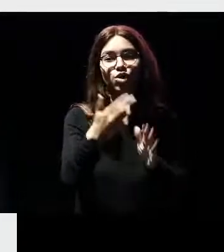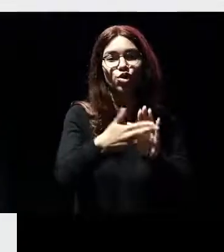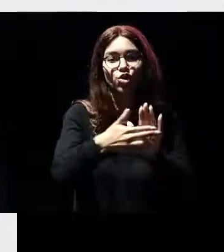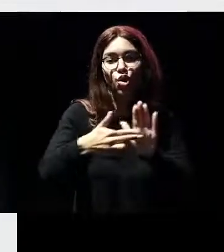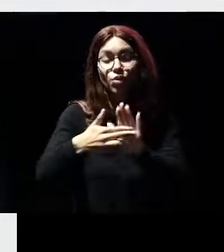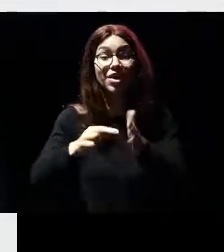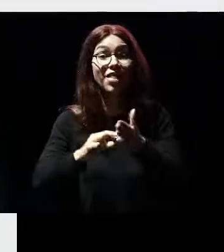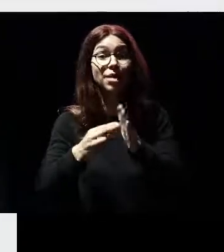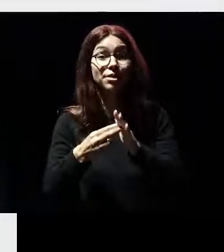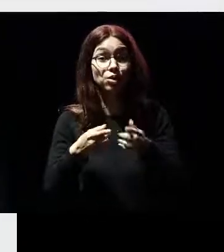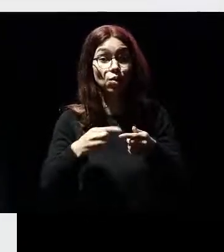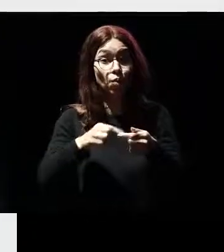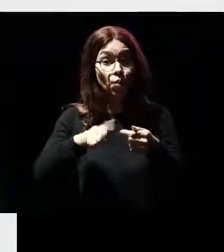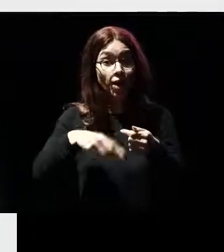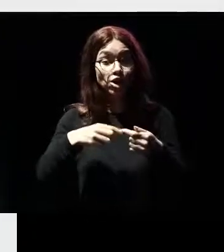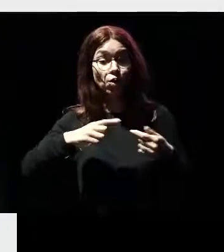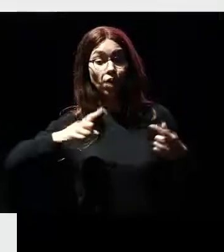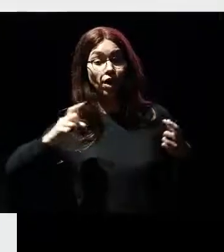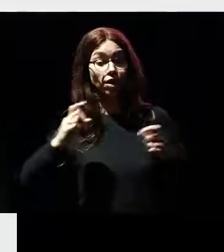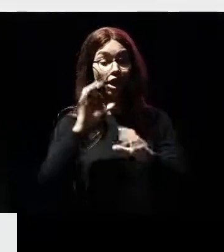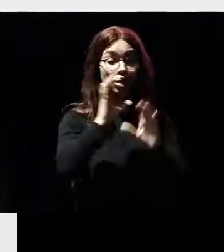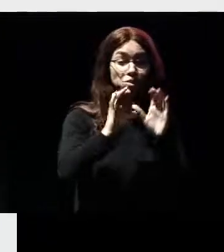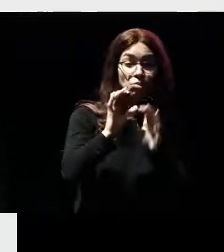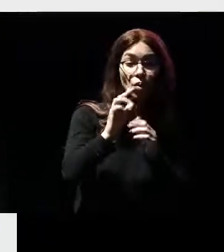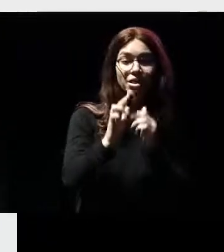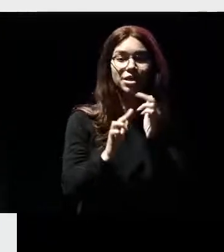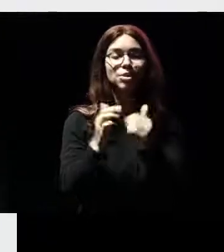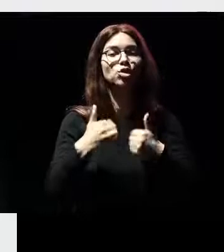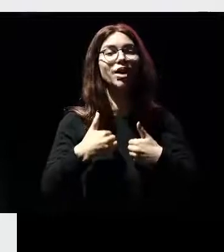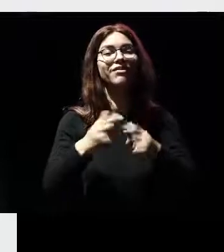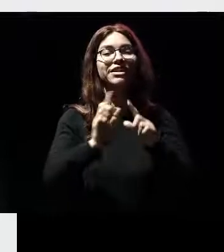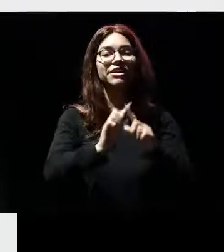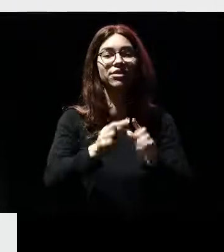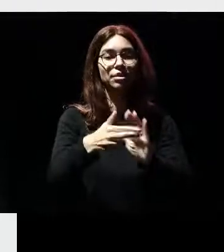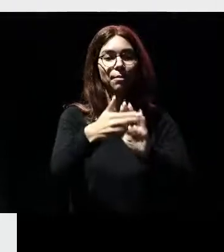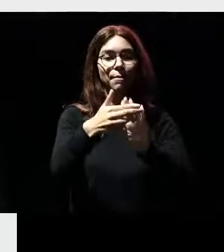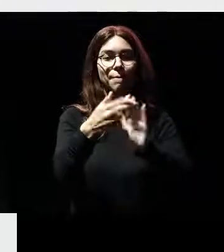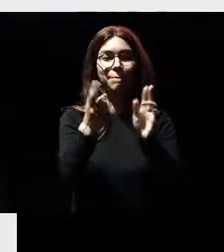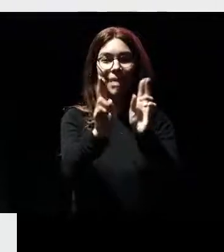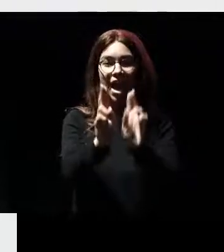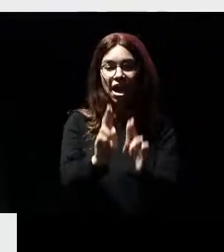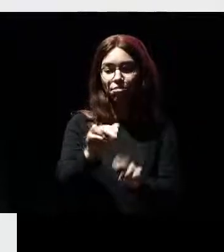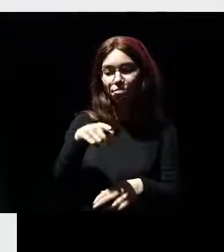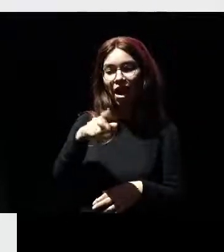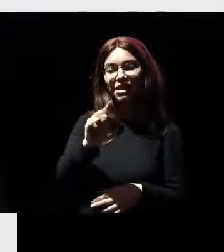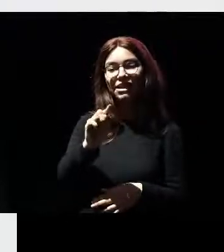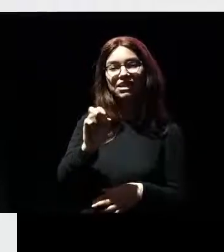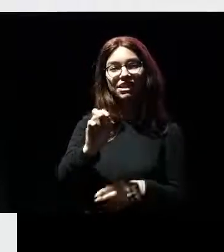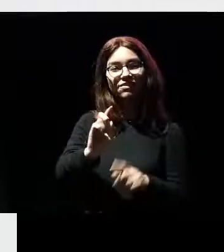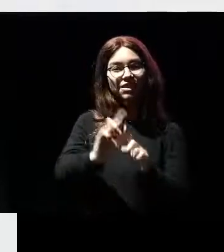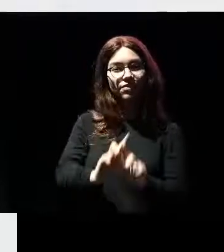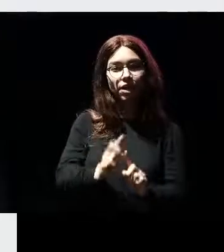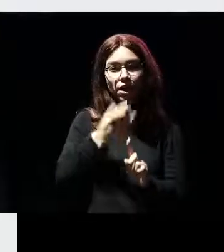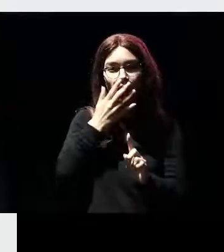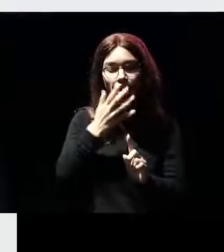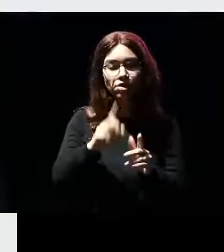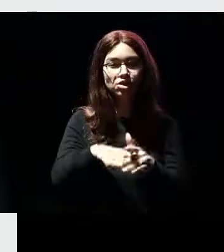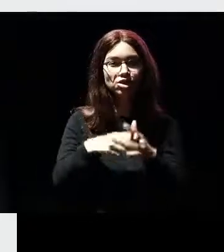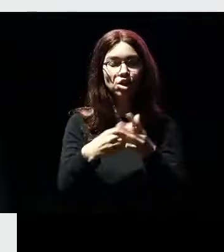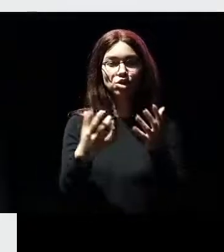move around the building, there's this palette of materials or palette of colors that start to